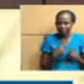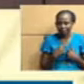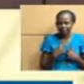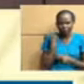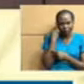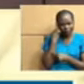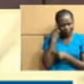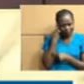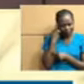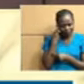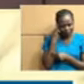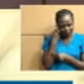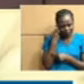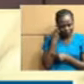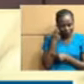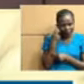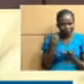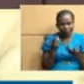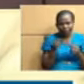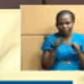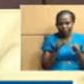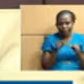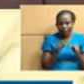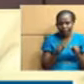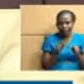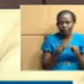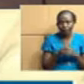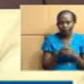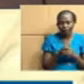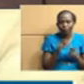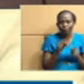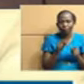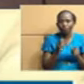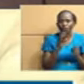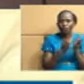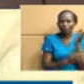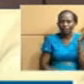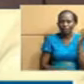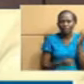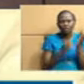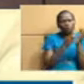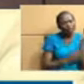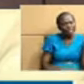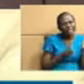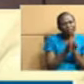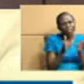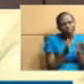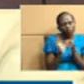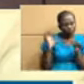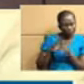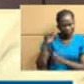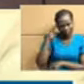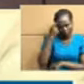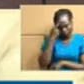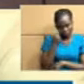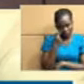thinking hard about our definition, our glorification of poverty, especially at government level. We have a